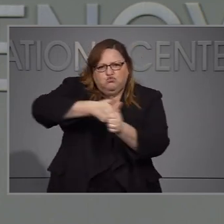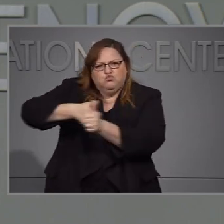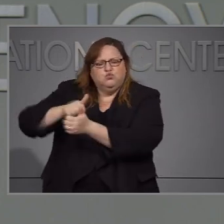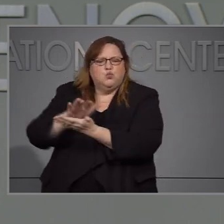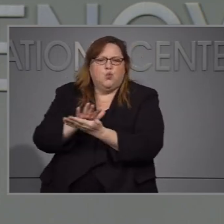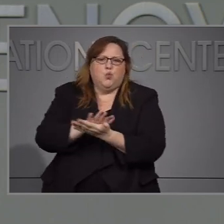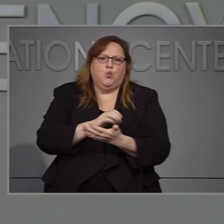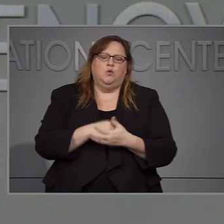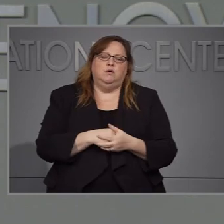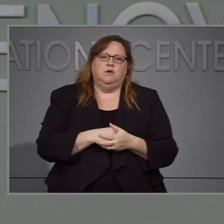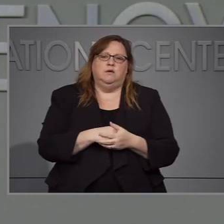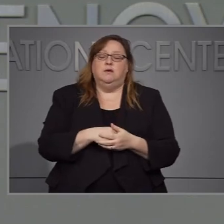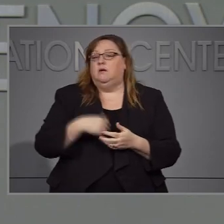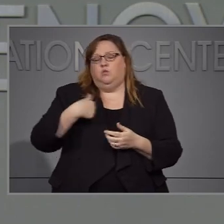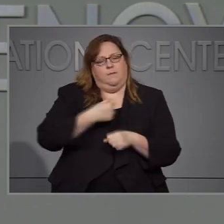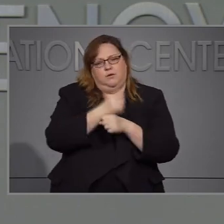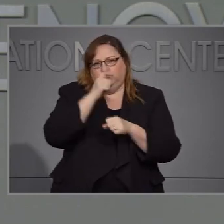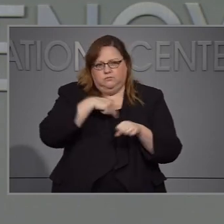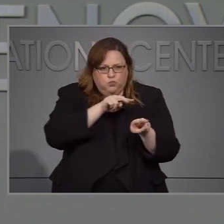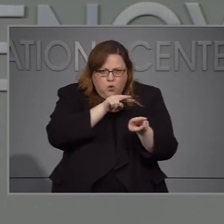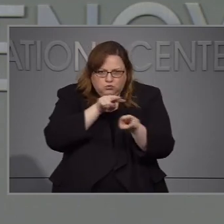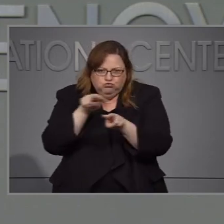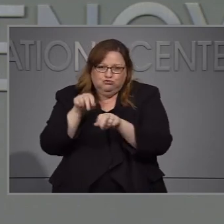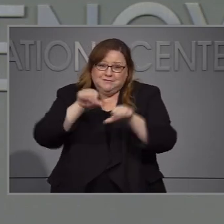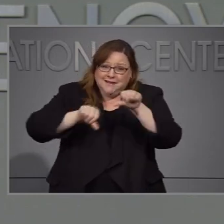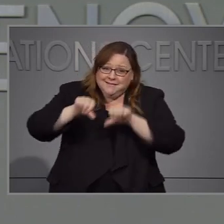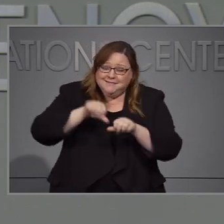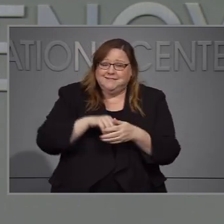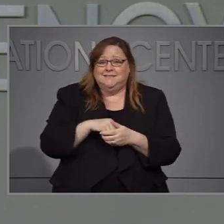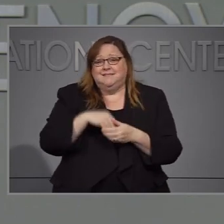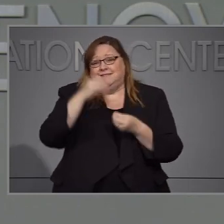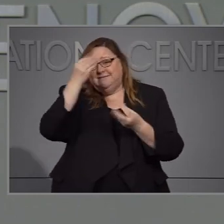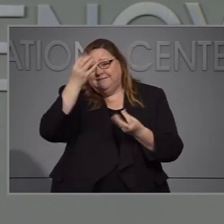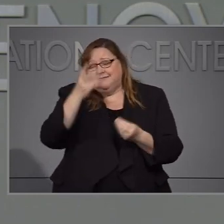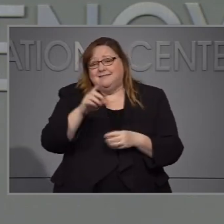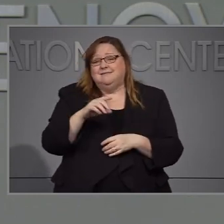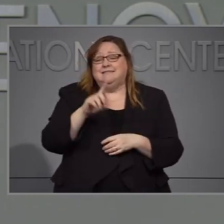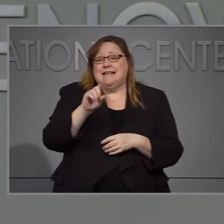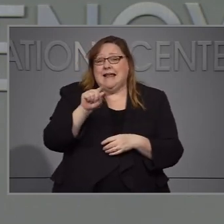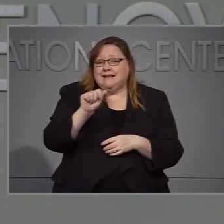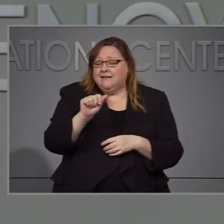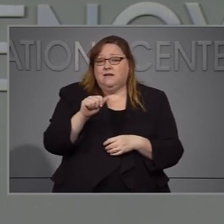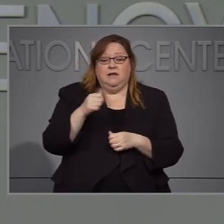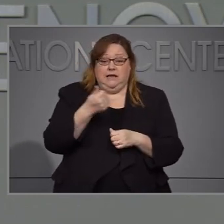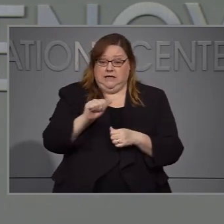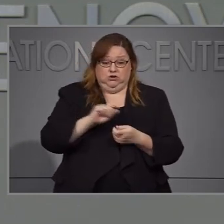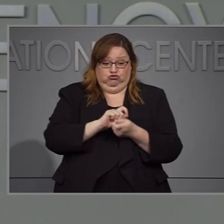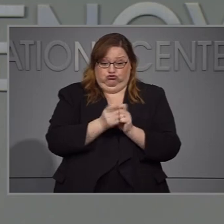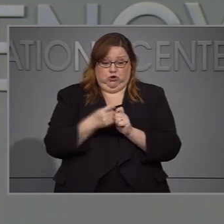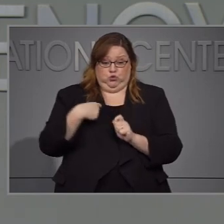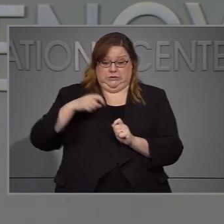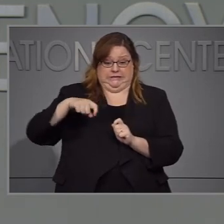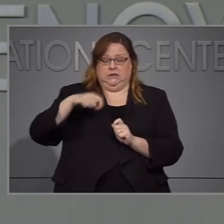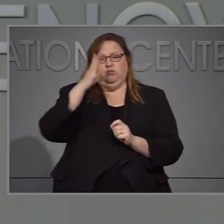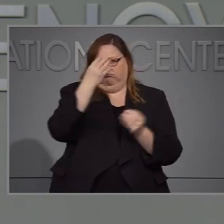sure that we're watching the science and the data and evolving if there are any changes that will be needed to those protocols.